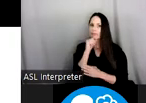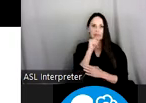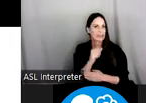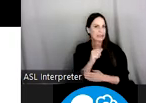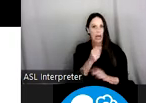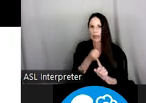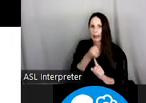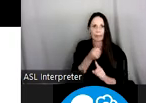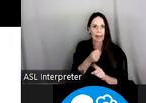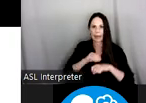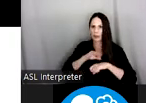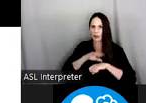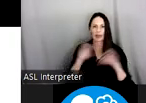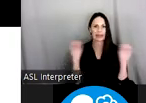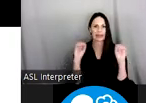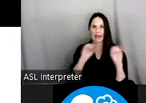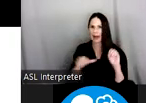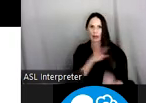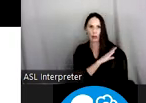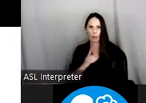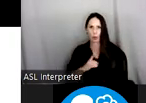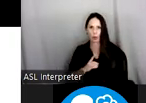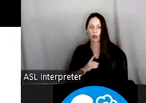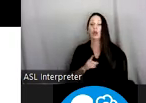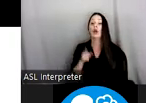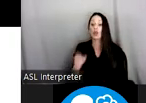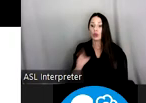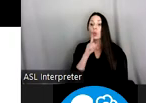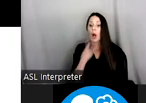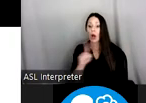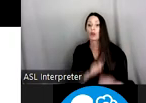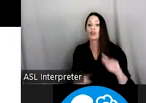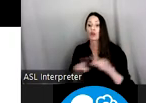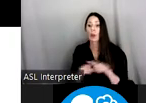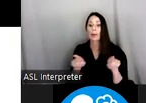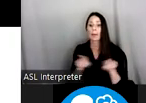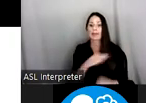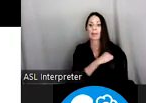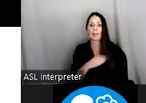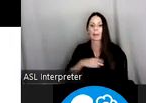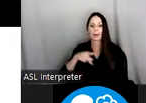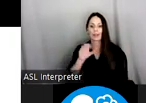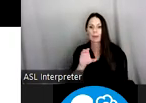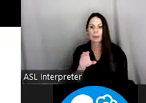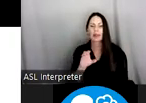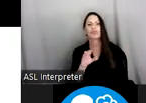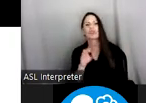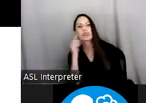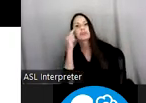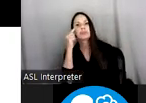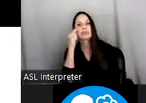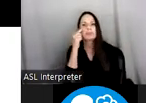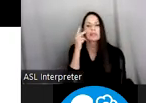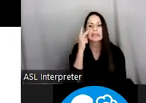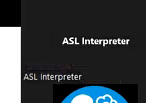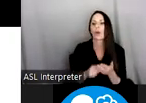Exactly. Right. So you are showing up as a member of the public to hear what they're talking about, to see what they're working on, and then you will bring